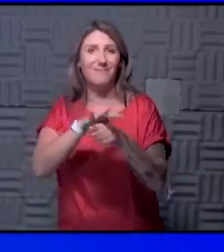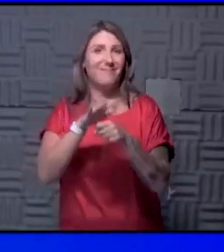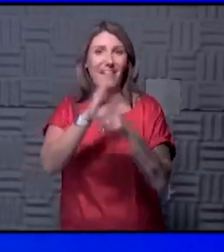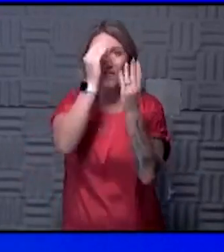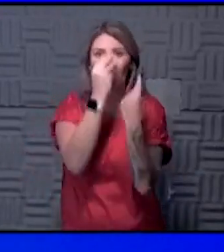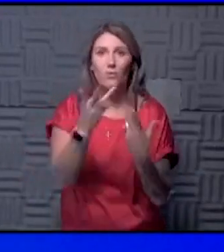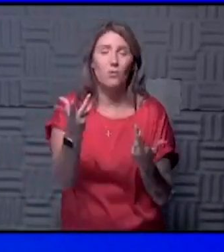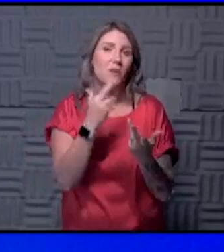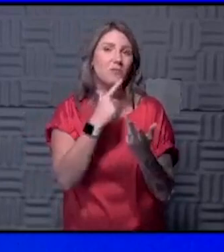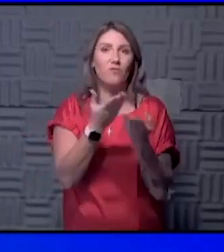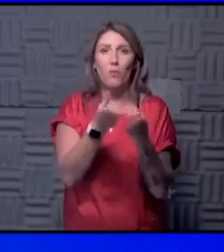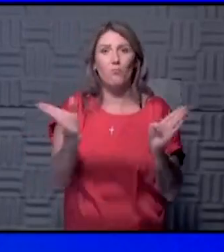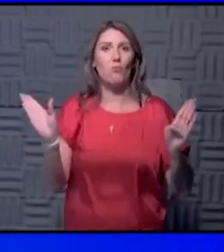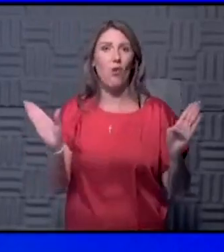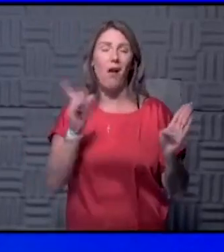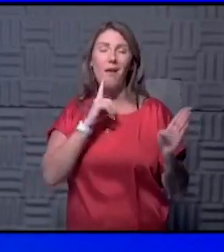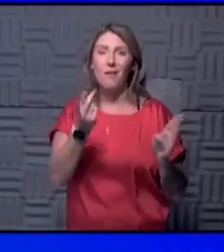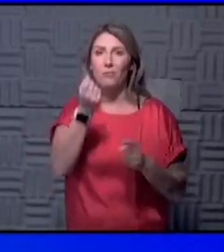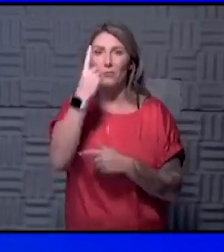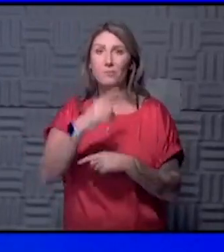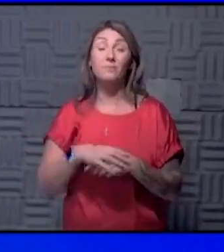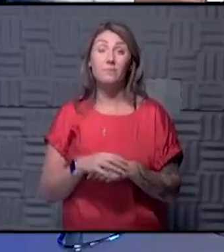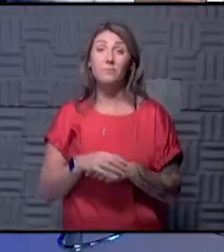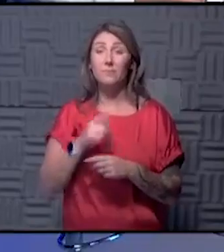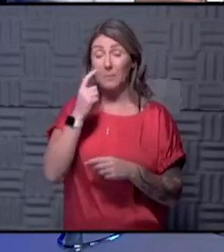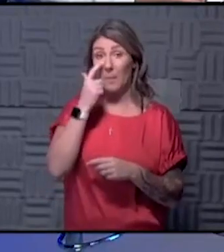to draw a broad picture like that.